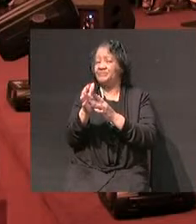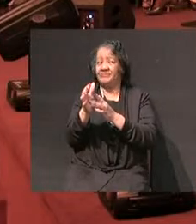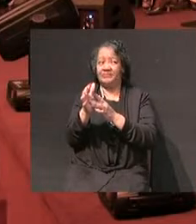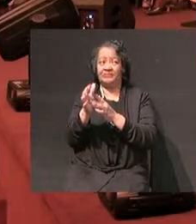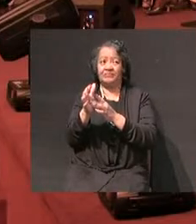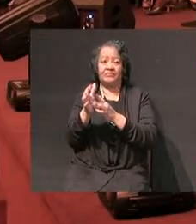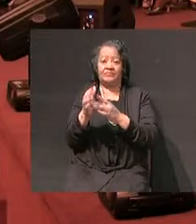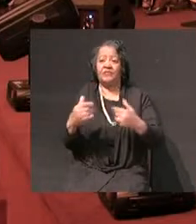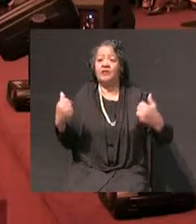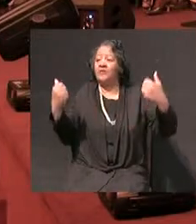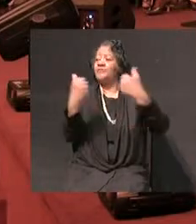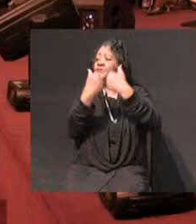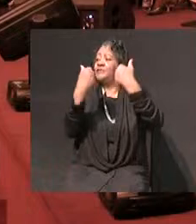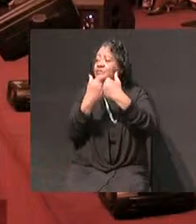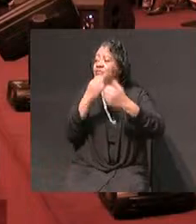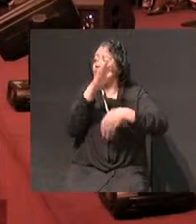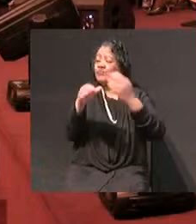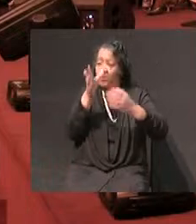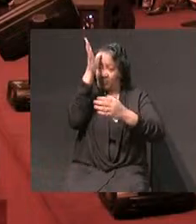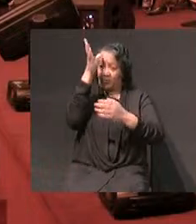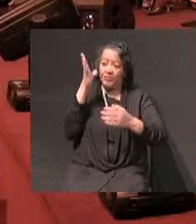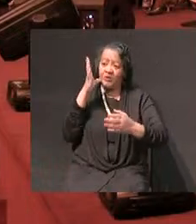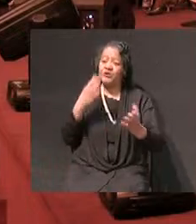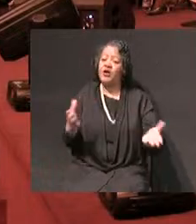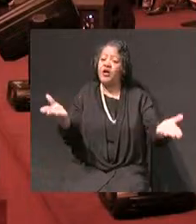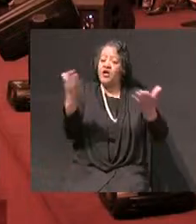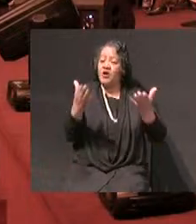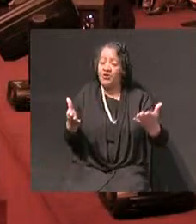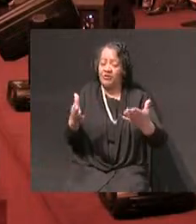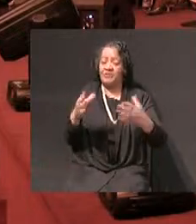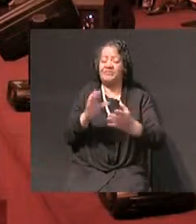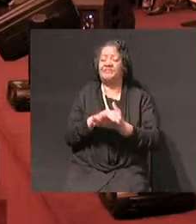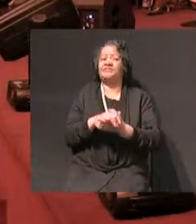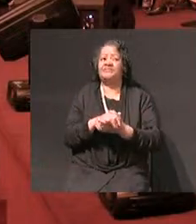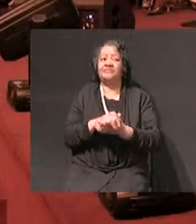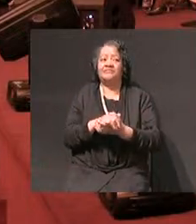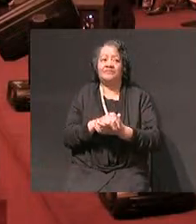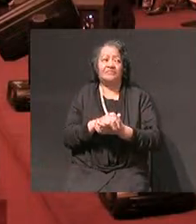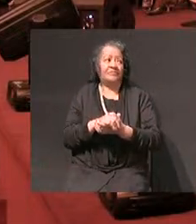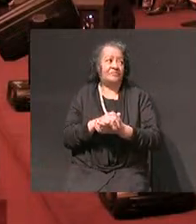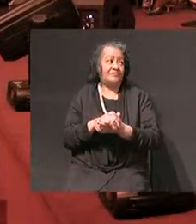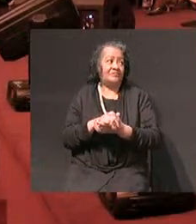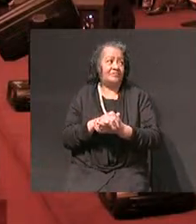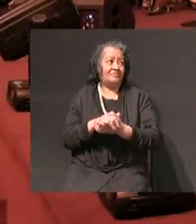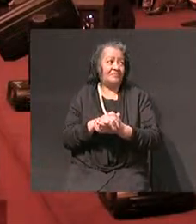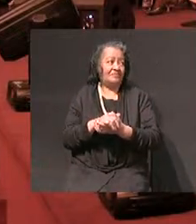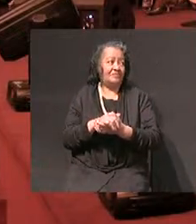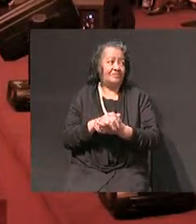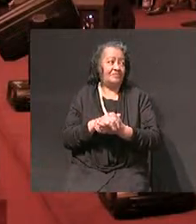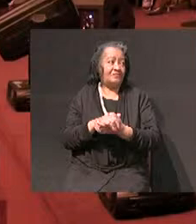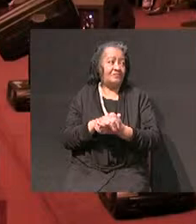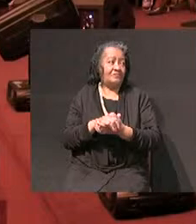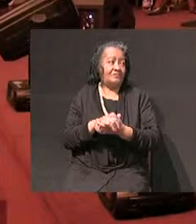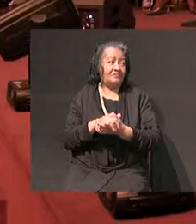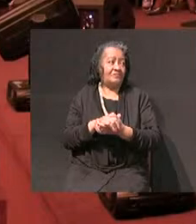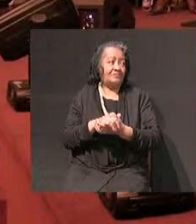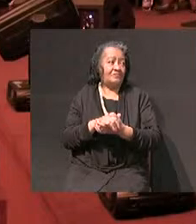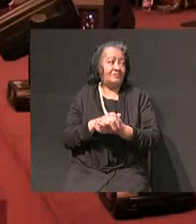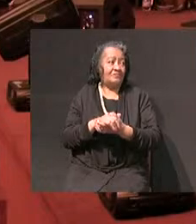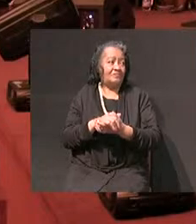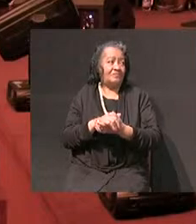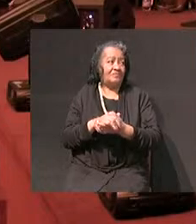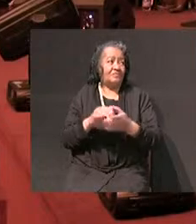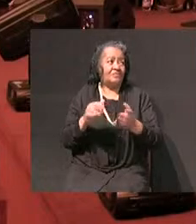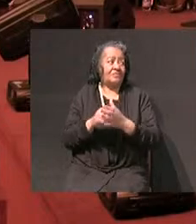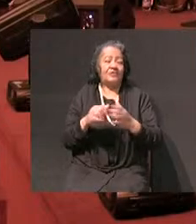I challenge all of the parents in the room. Sit with them and show them.